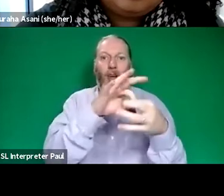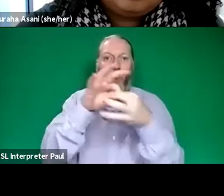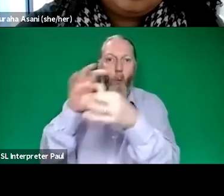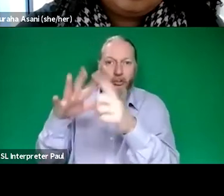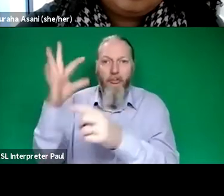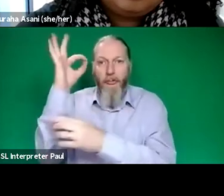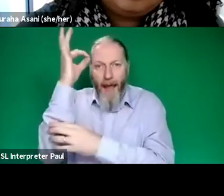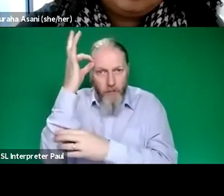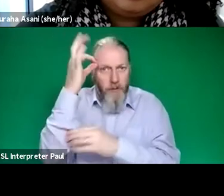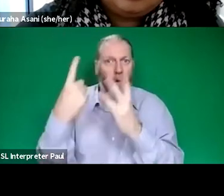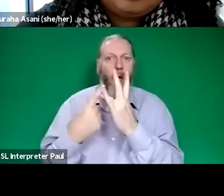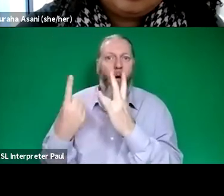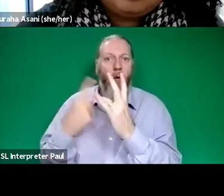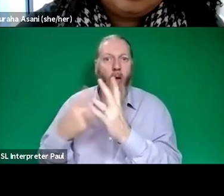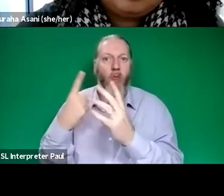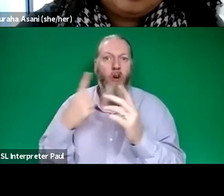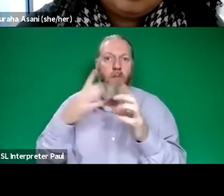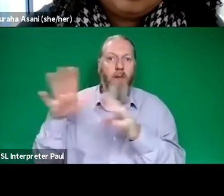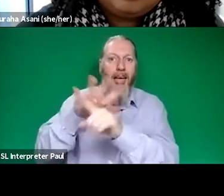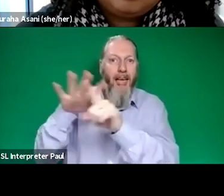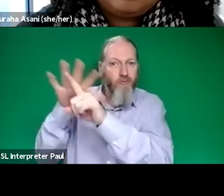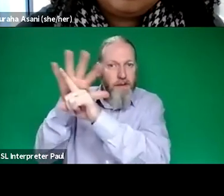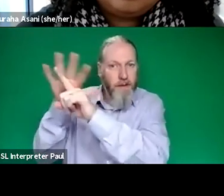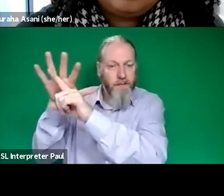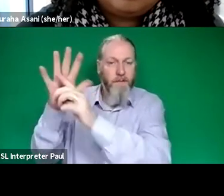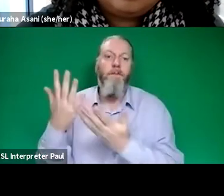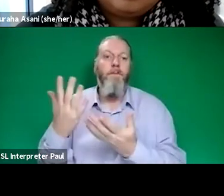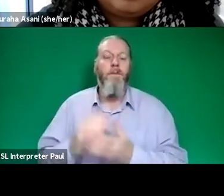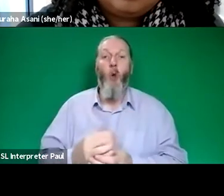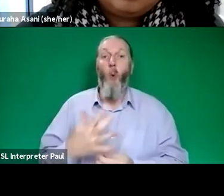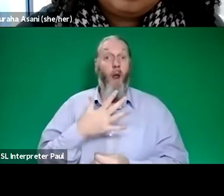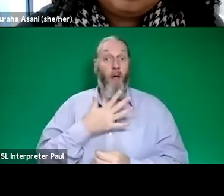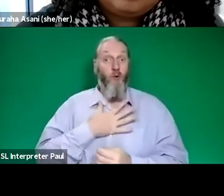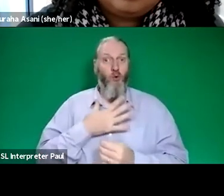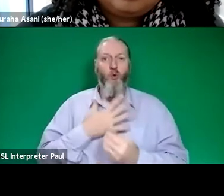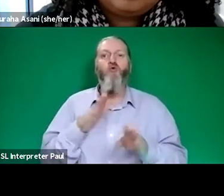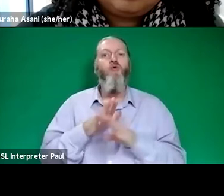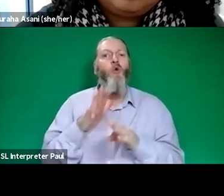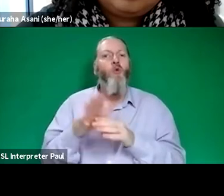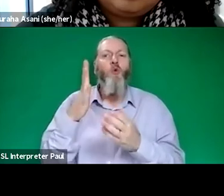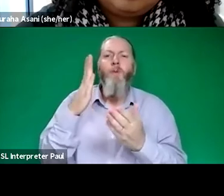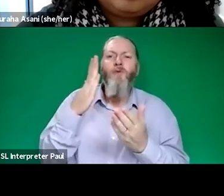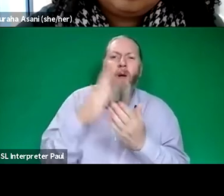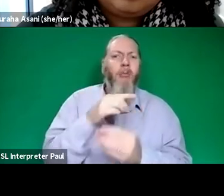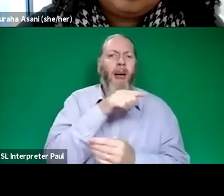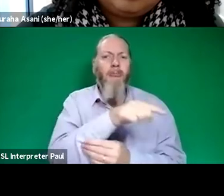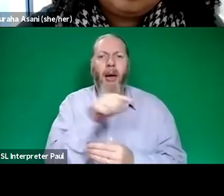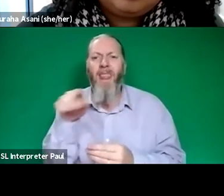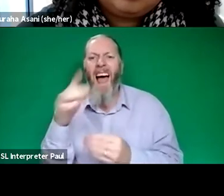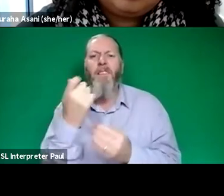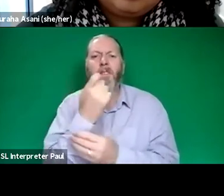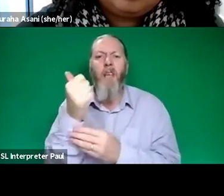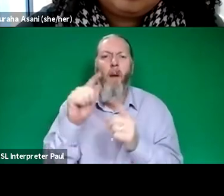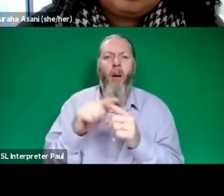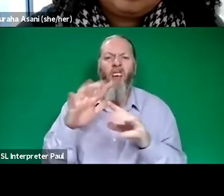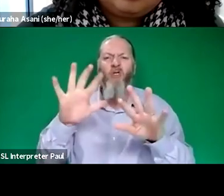of intent that we can interrogate and that we can refine, that we can try and remove grey areas. And if we can't remove them, that we can talk them to death and bottom